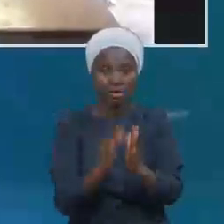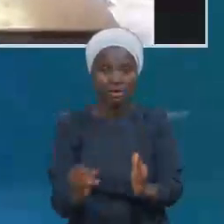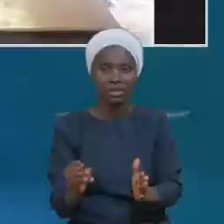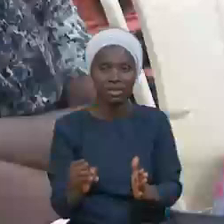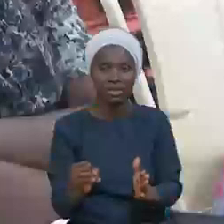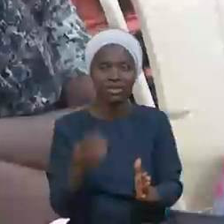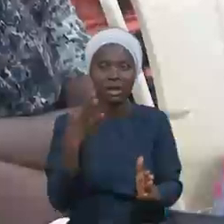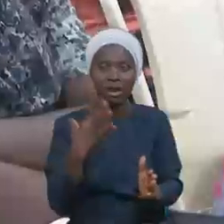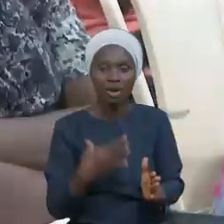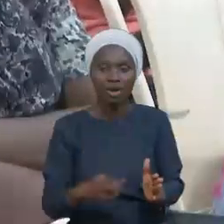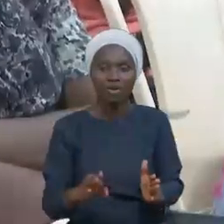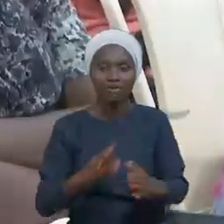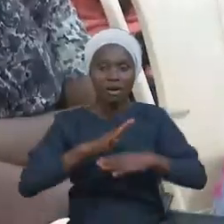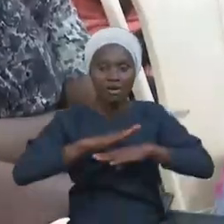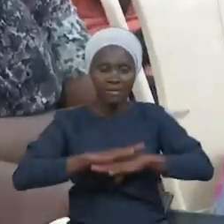Fulfillment.